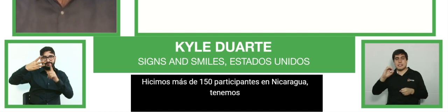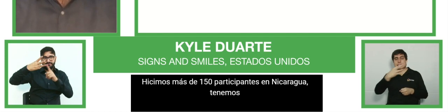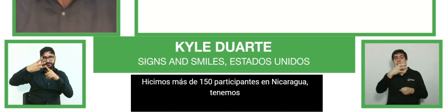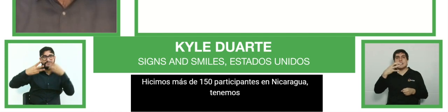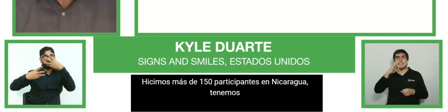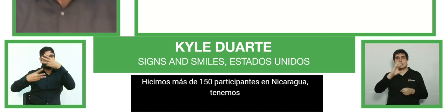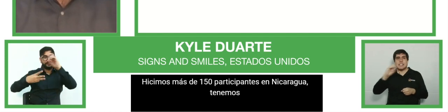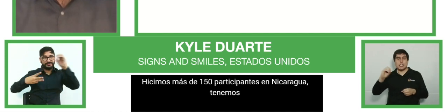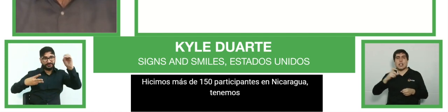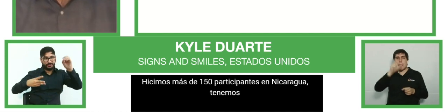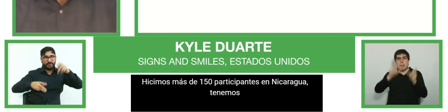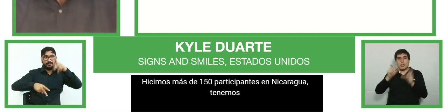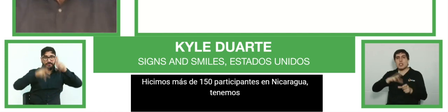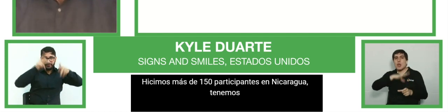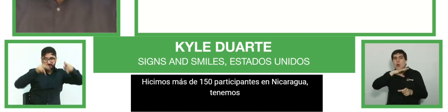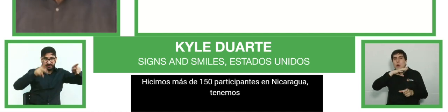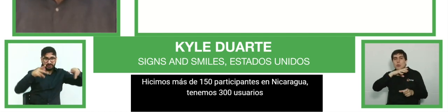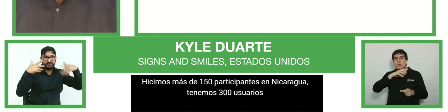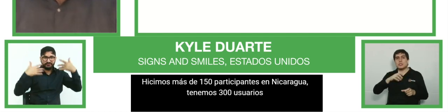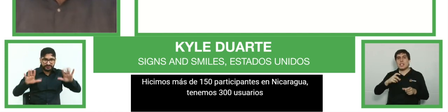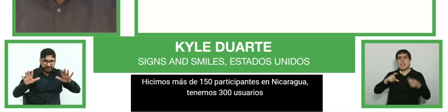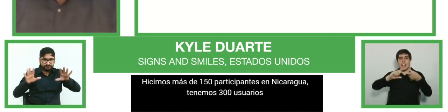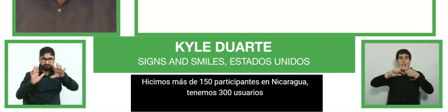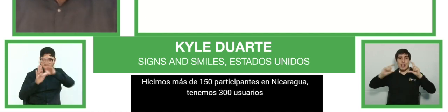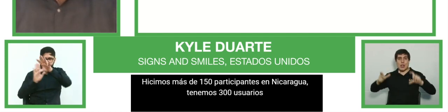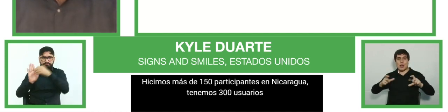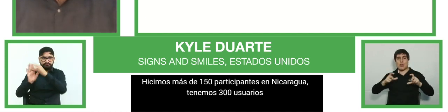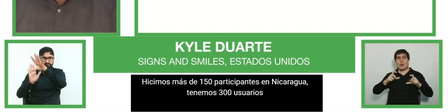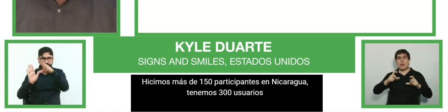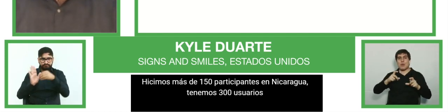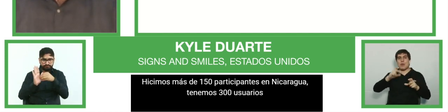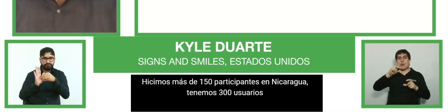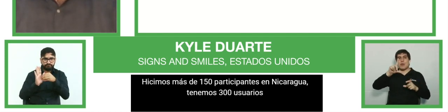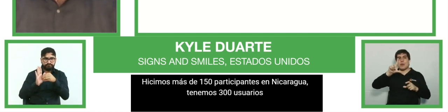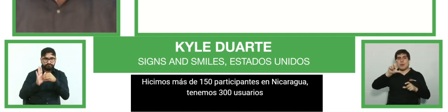the use of this app further along. Next slide.